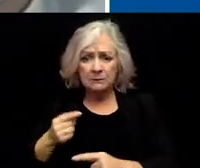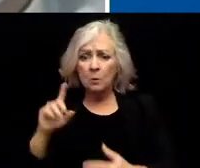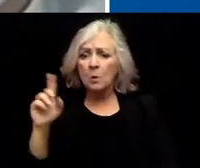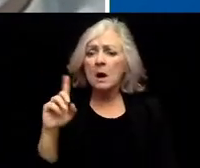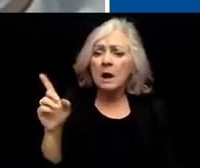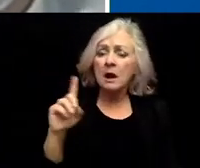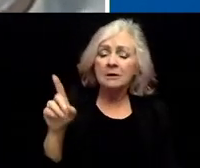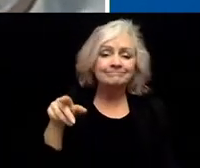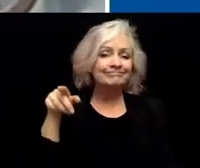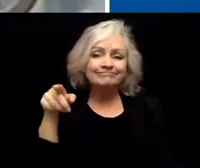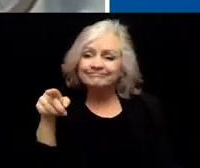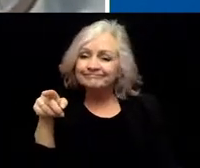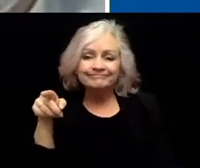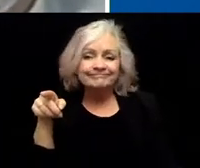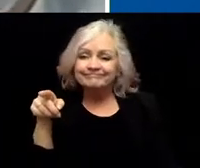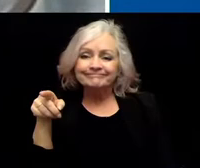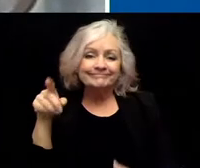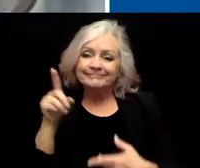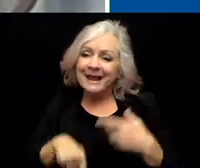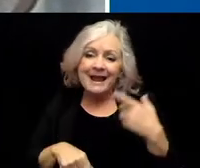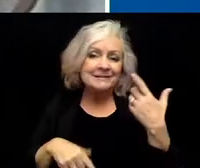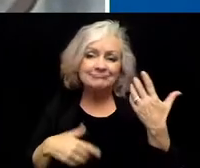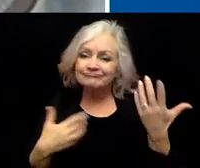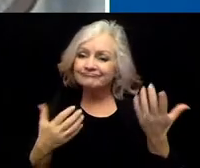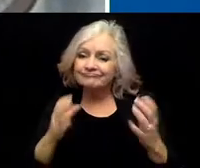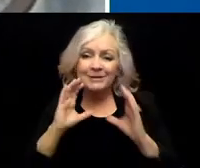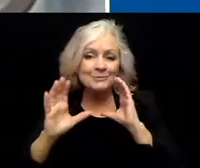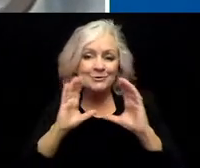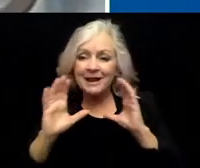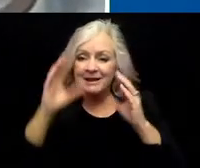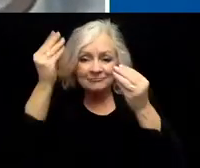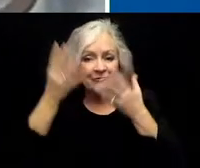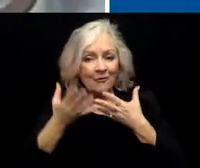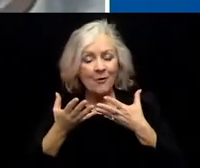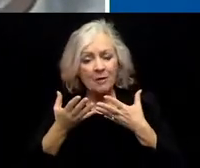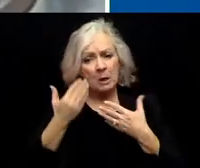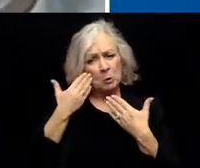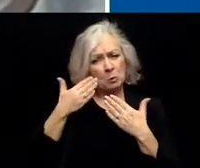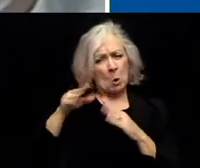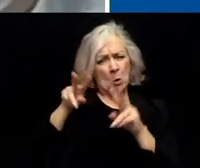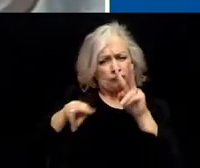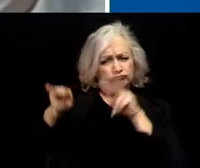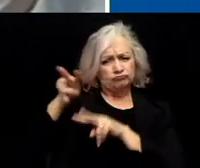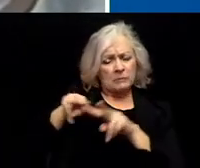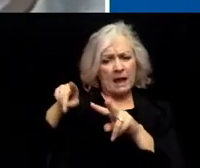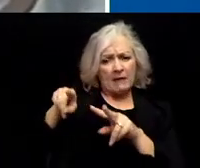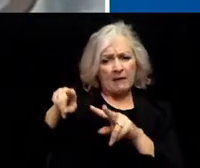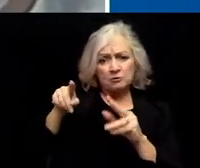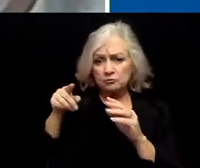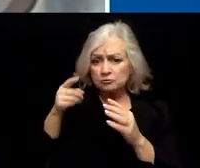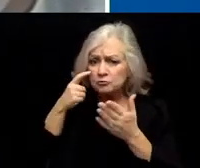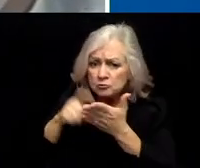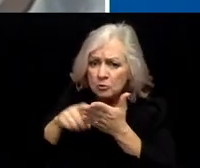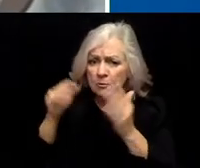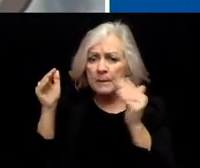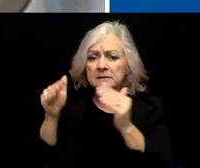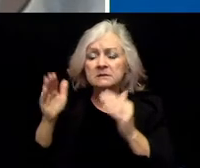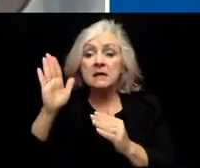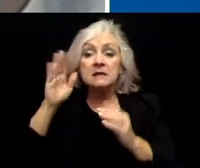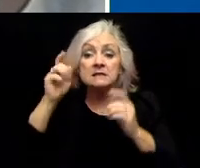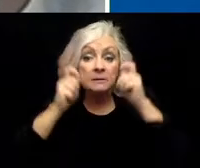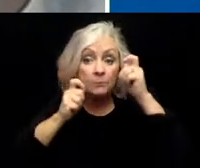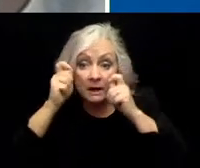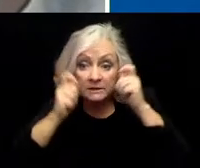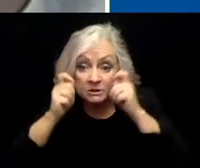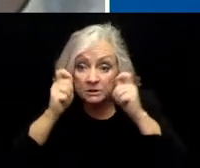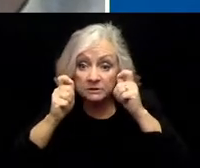be hurting at any point in time. It's very difficult to tell if he's, you kind of have to pay attention to the look on his face or the expressions